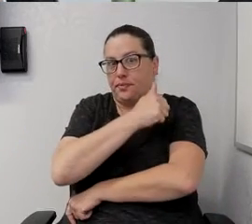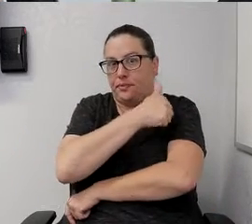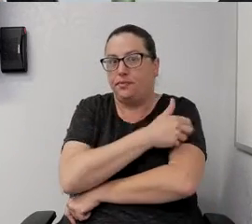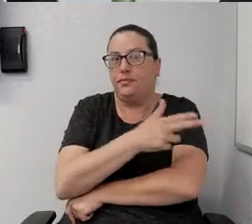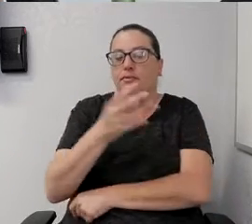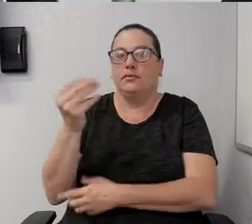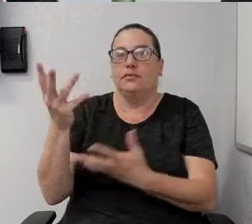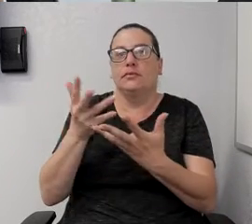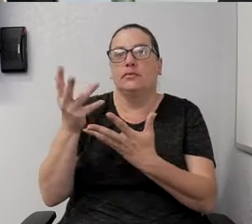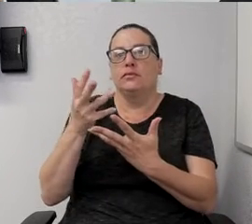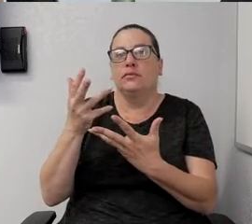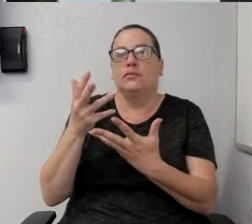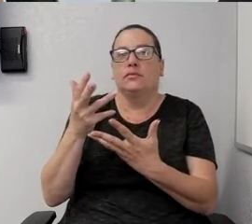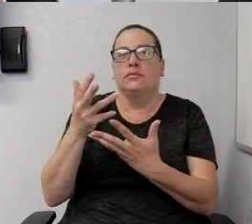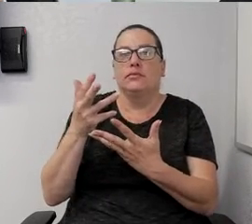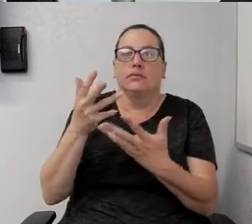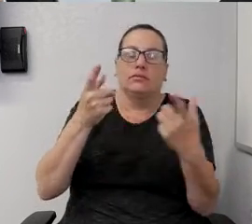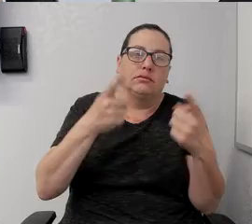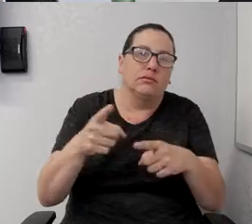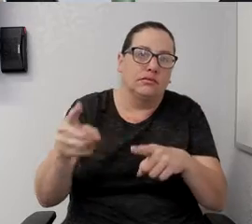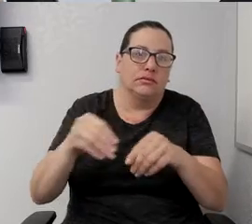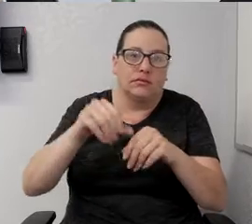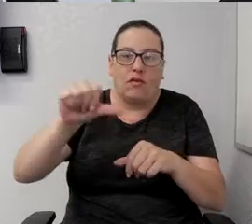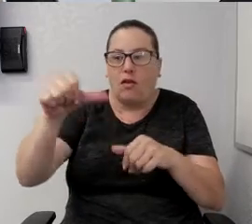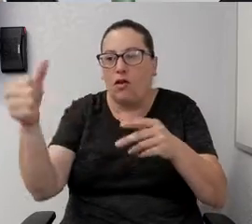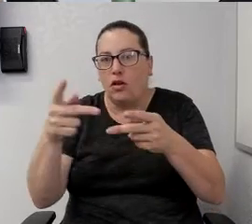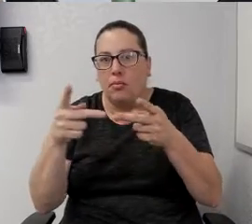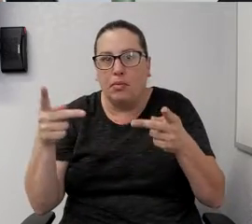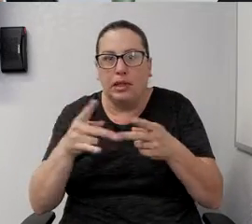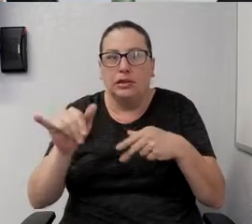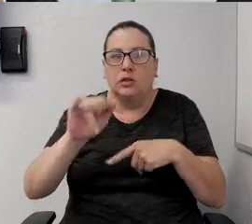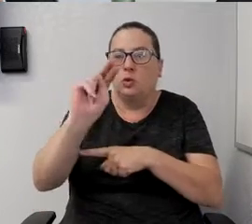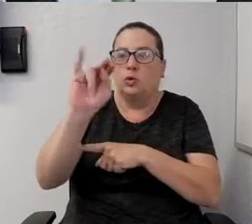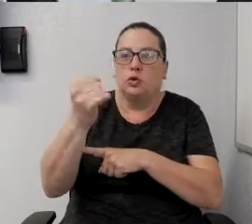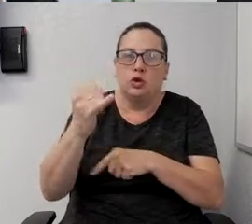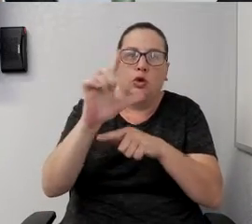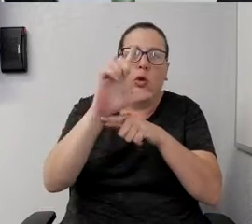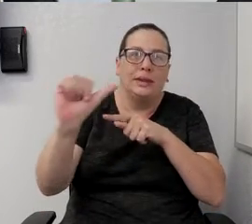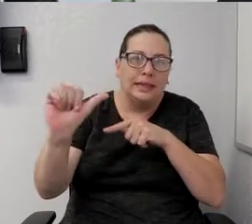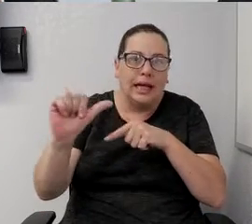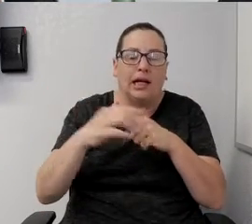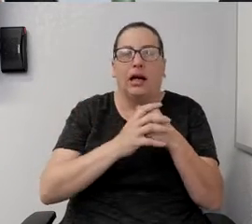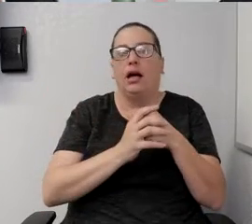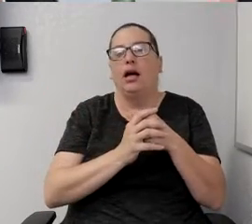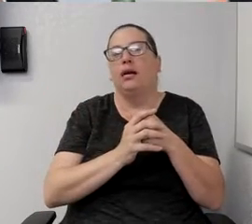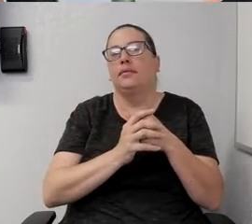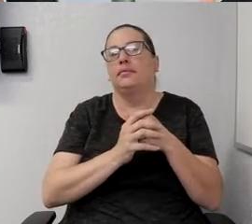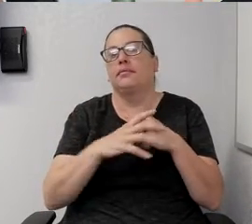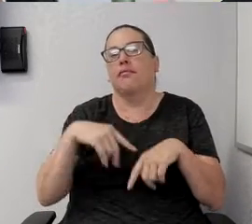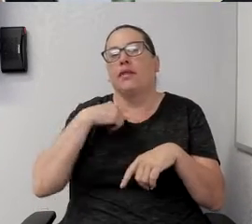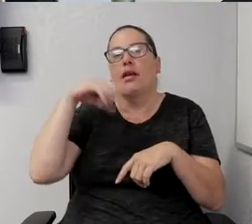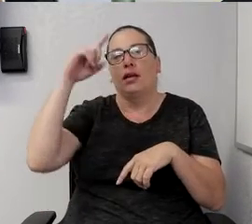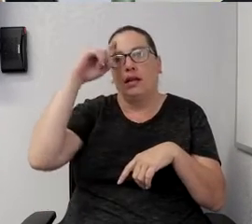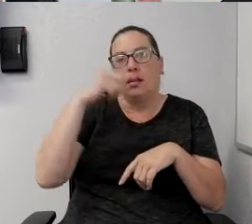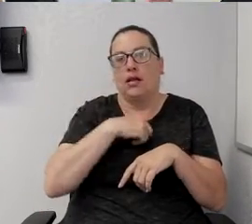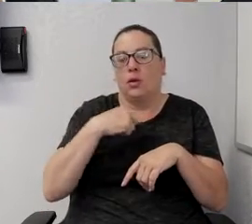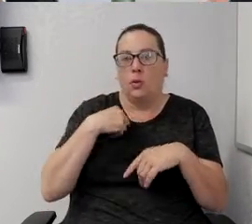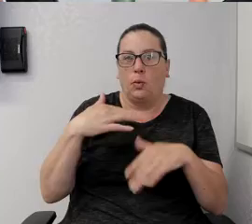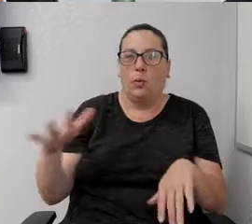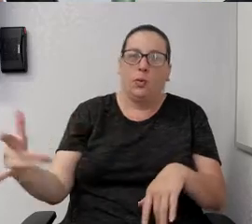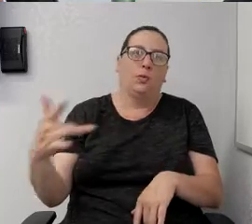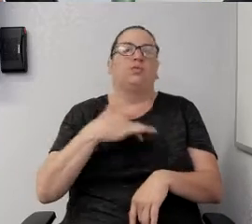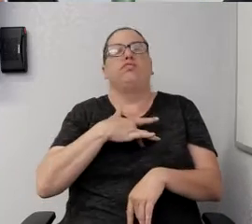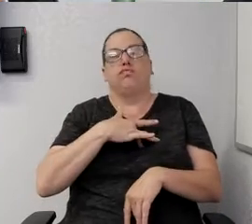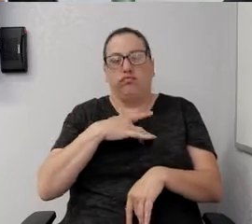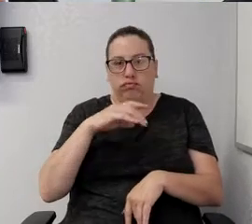occurring in other places like New Jersey and Louisiana, I think we took a lot of those lessons to heart, and I